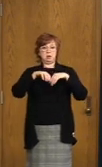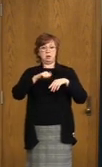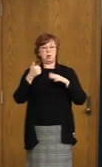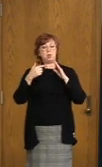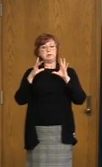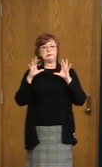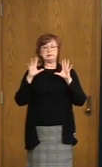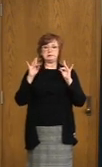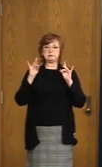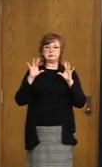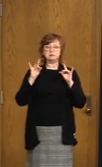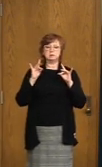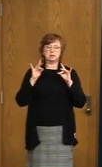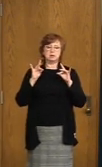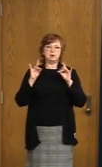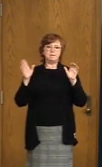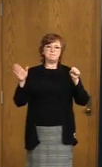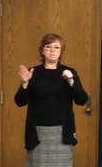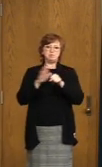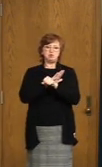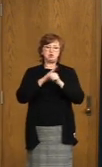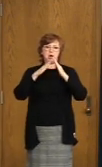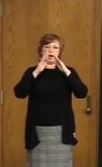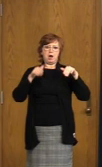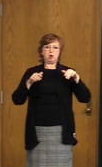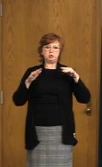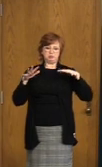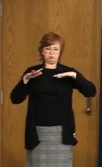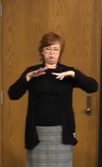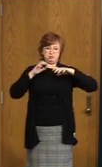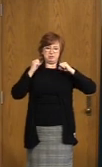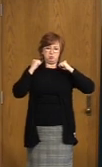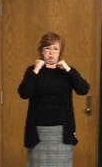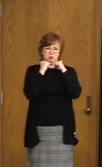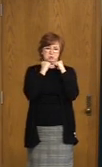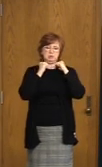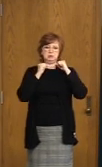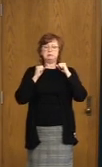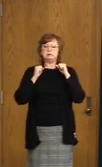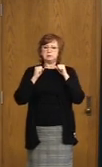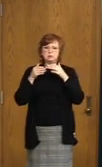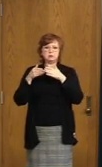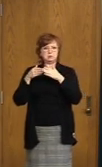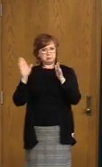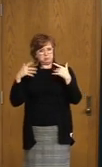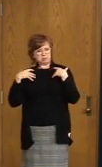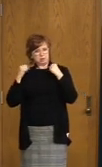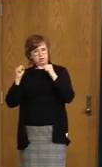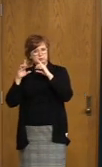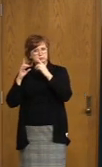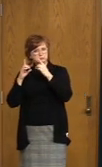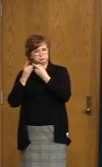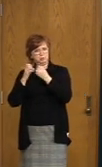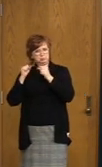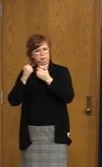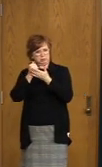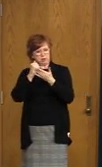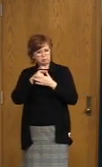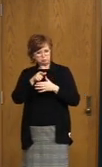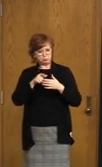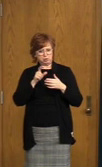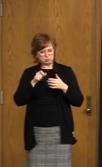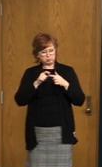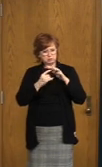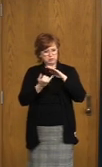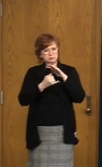there to support you, to accommodate you, and alternative accommodations for the 10 days that most people require to safely isolate. And